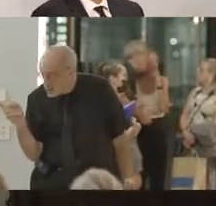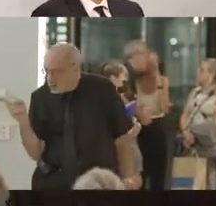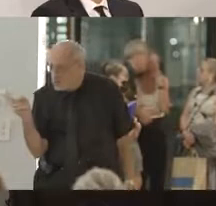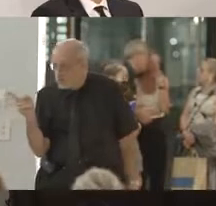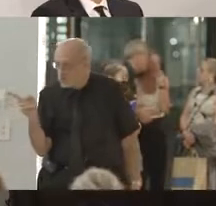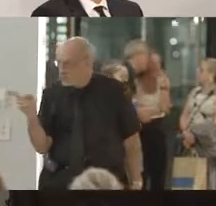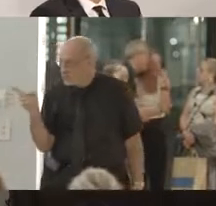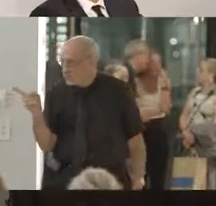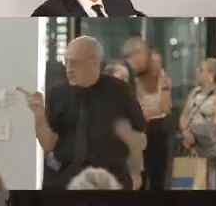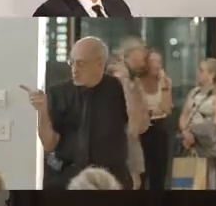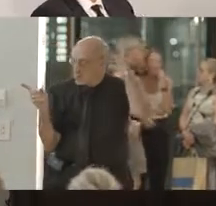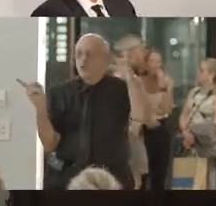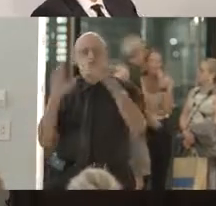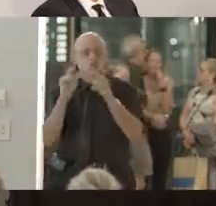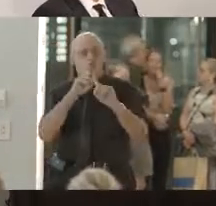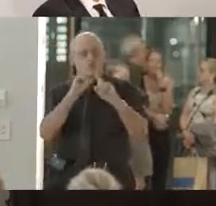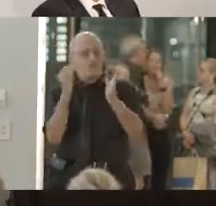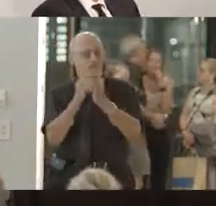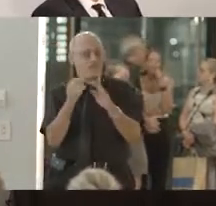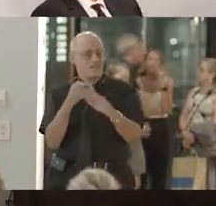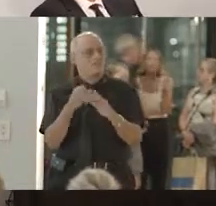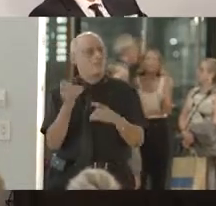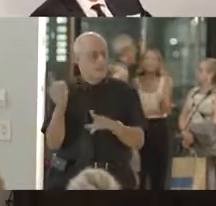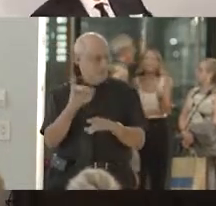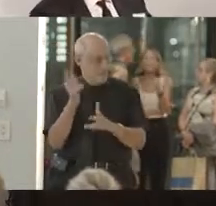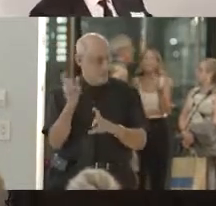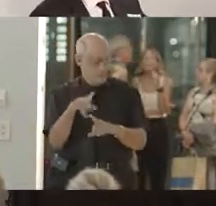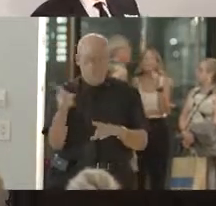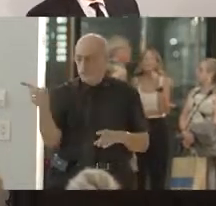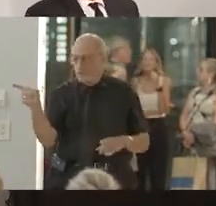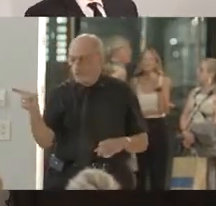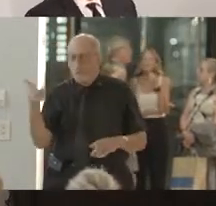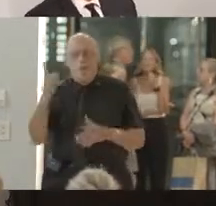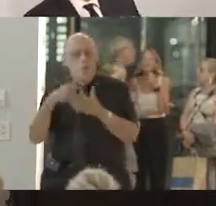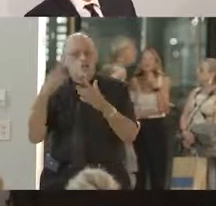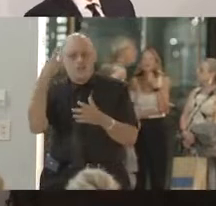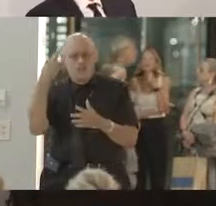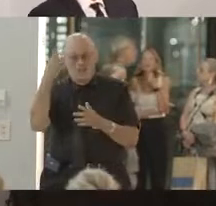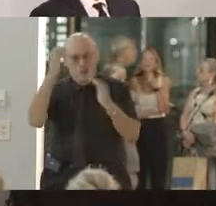Had you mentioned that the kids' park would be closed during construction?